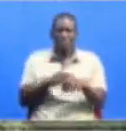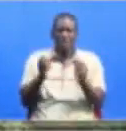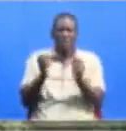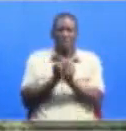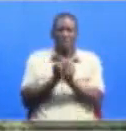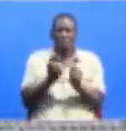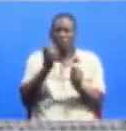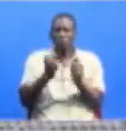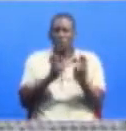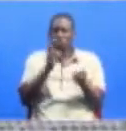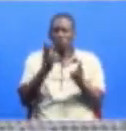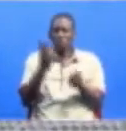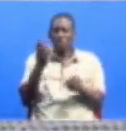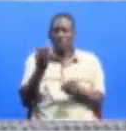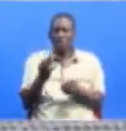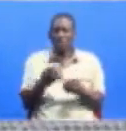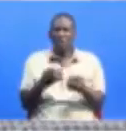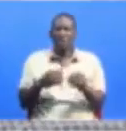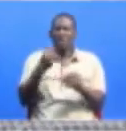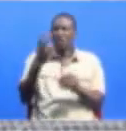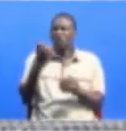December 2023. Come